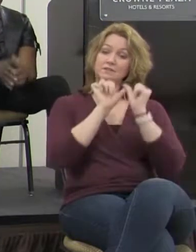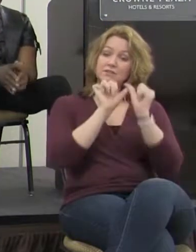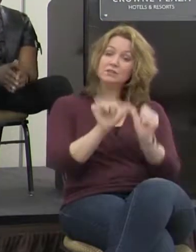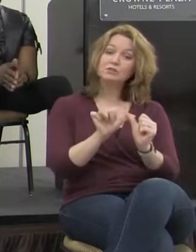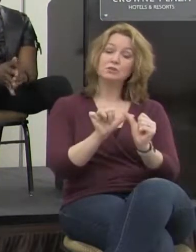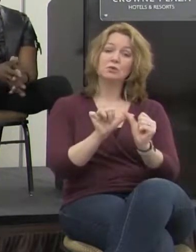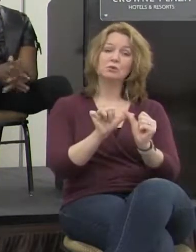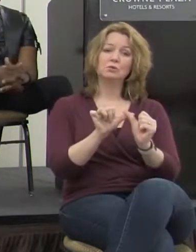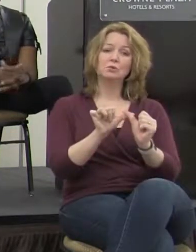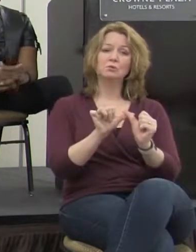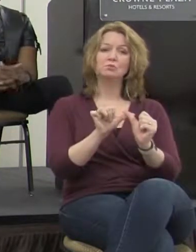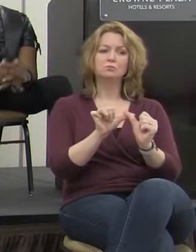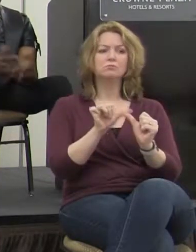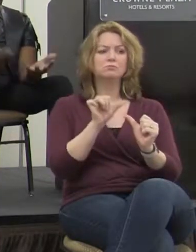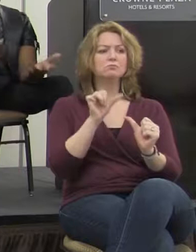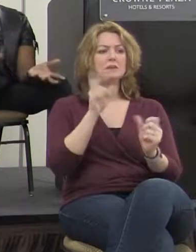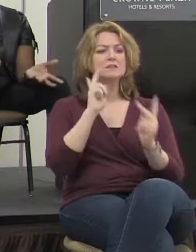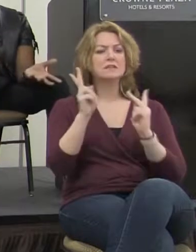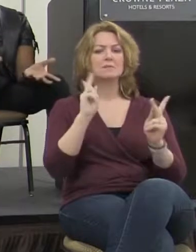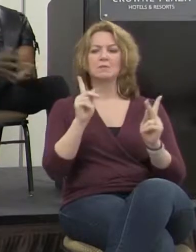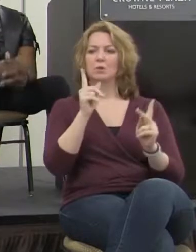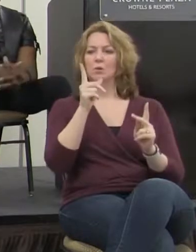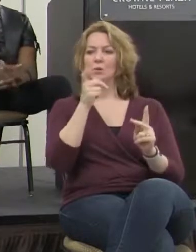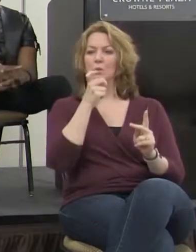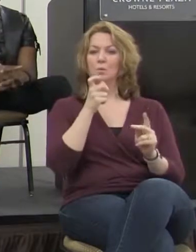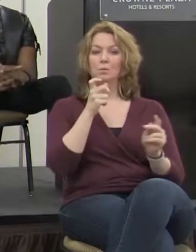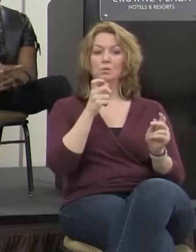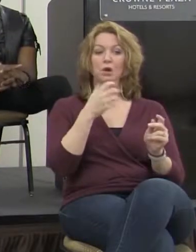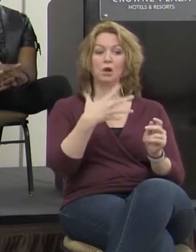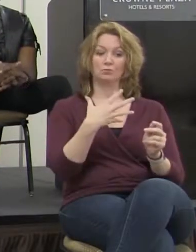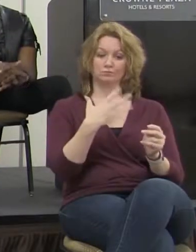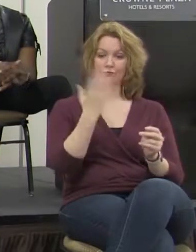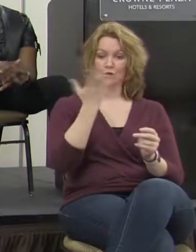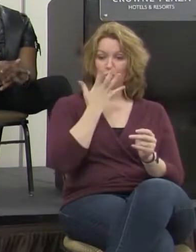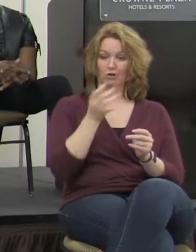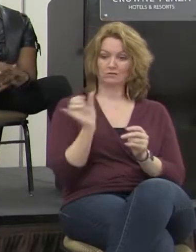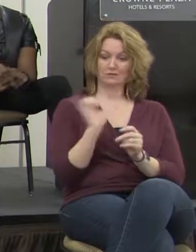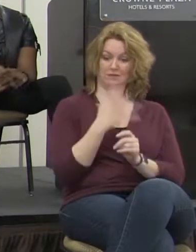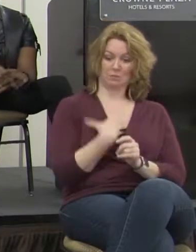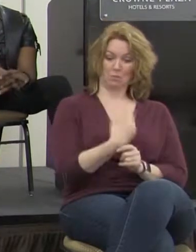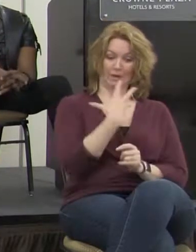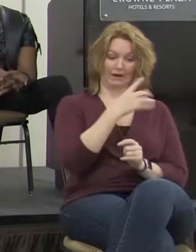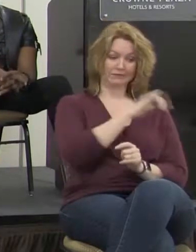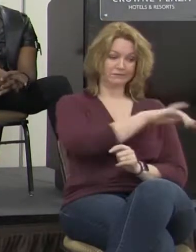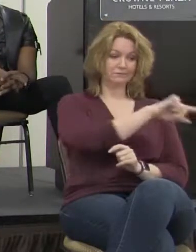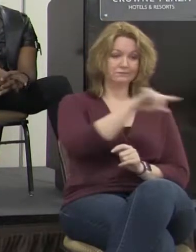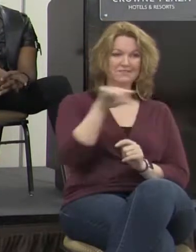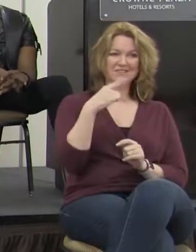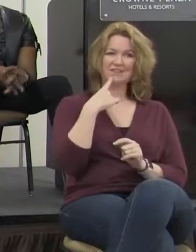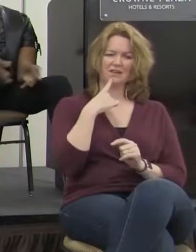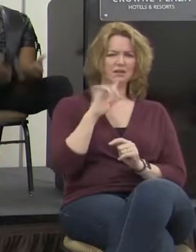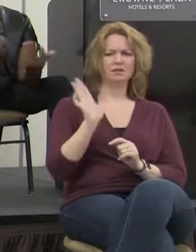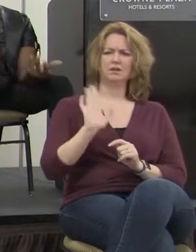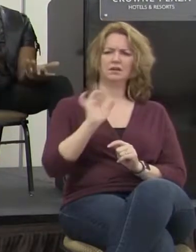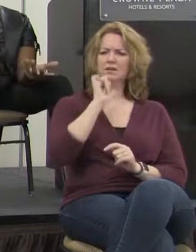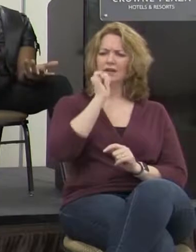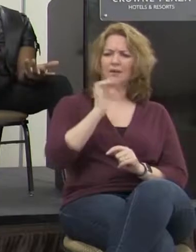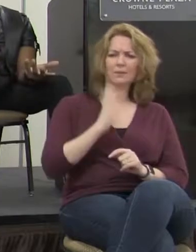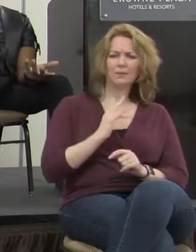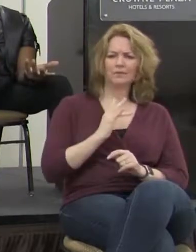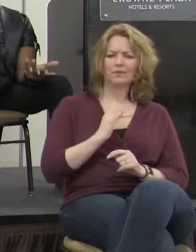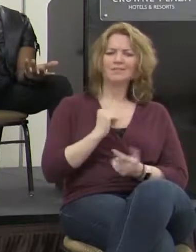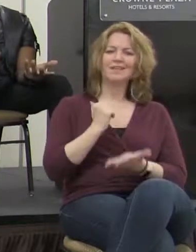see people that look like them, in this case white, saying something other than that, then that helps the